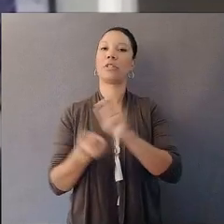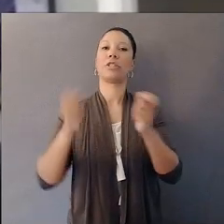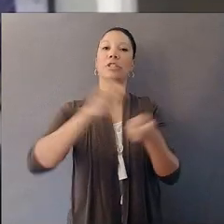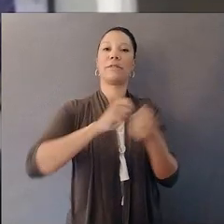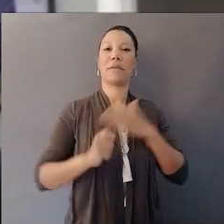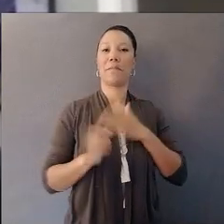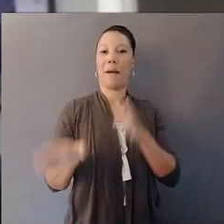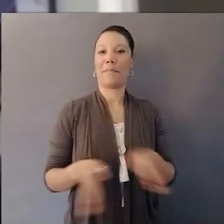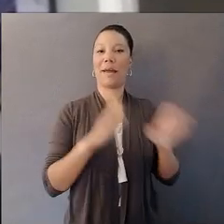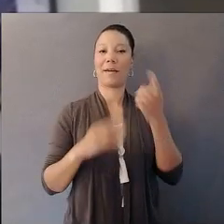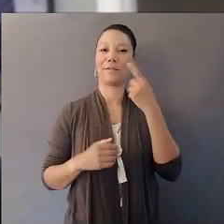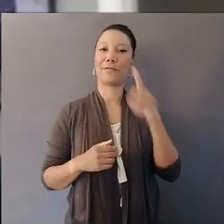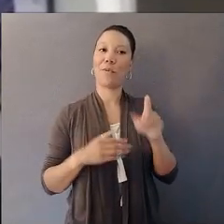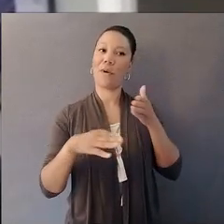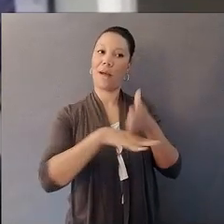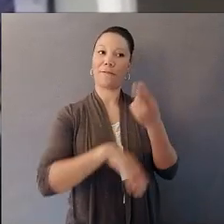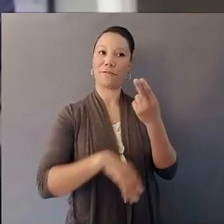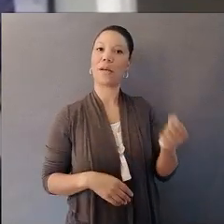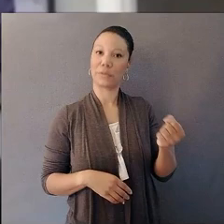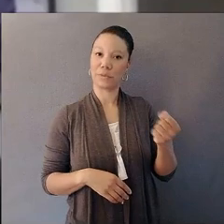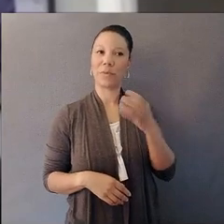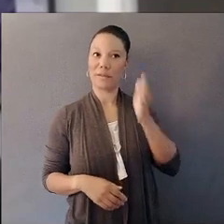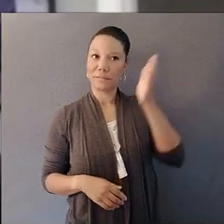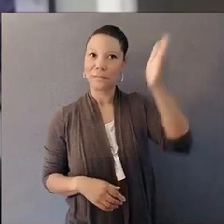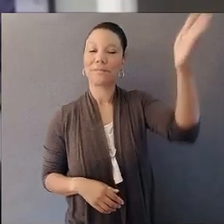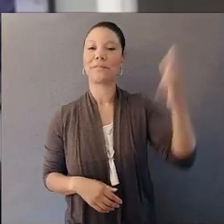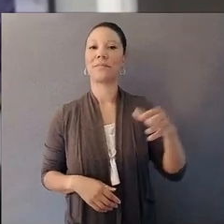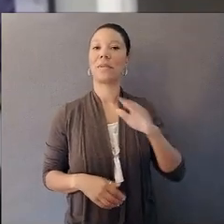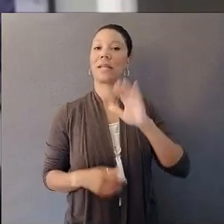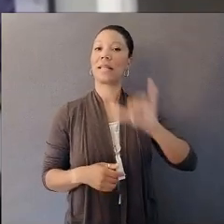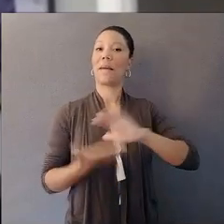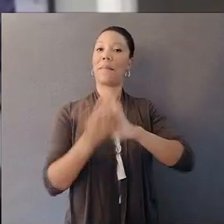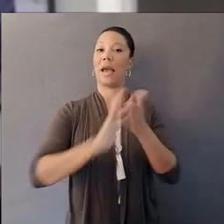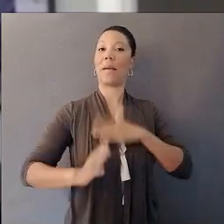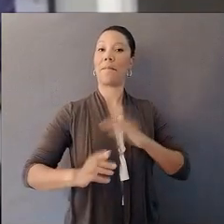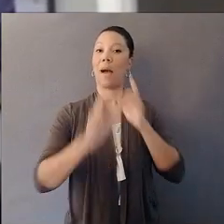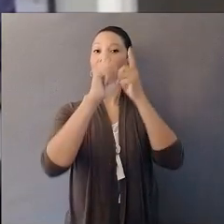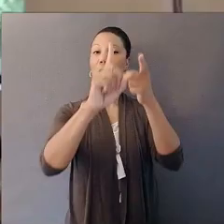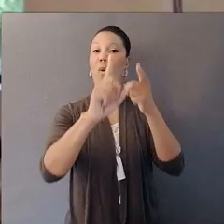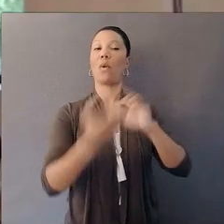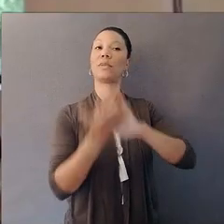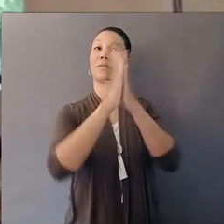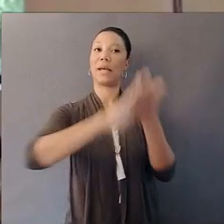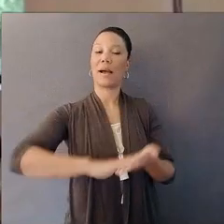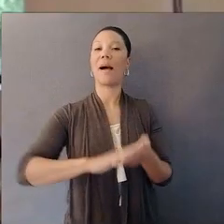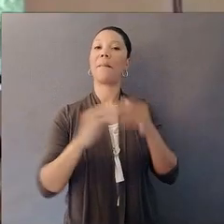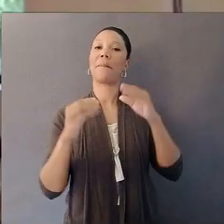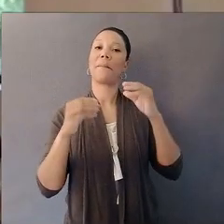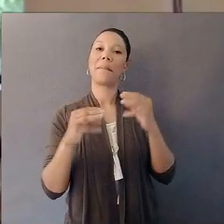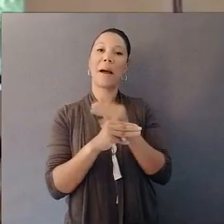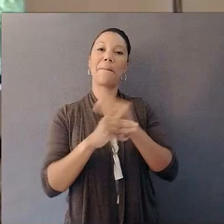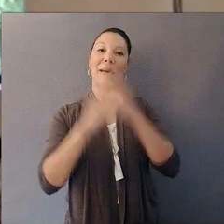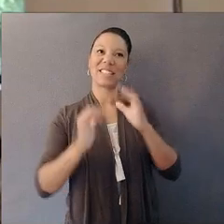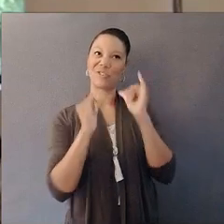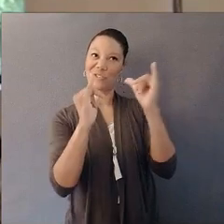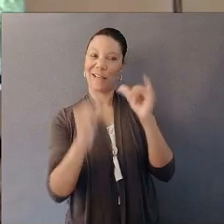were for after high school and beyond. And that became my goal, was to be a math teacher like him. Awesome. Yeah, and we've been going through a lot